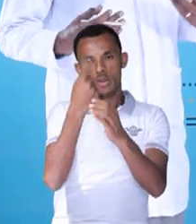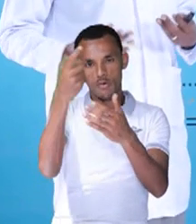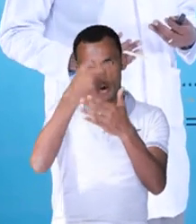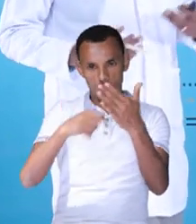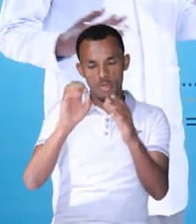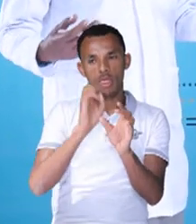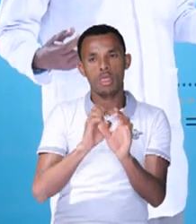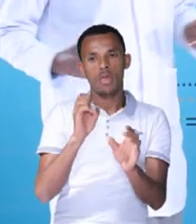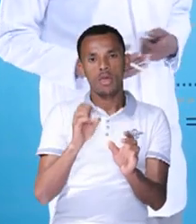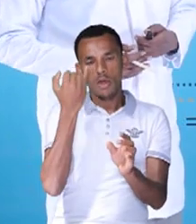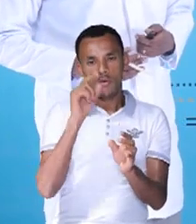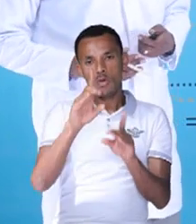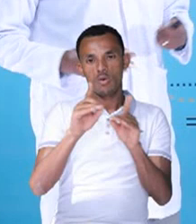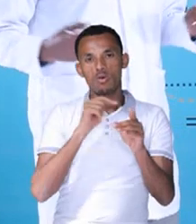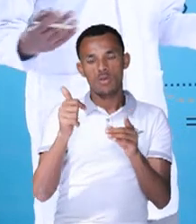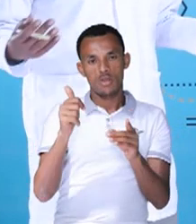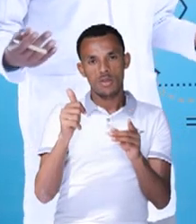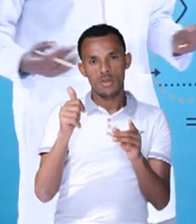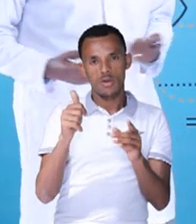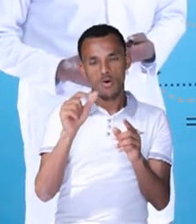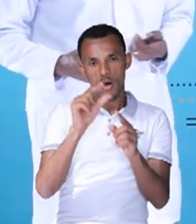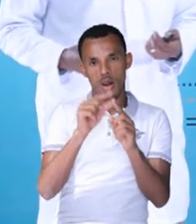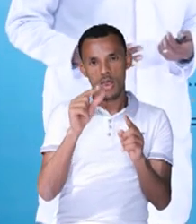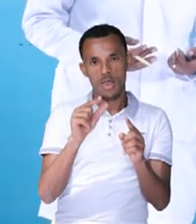values of theta. If you don't know orally,